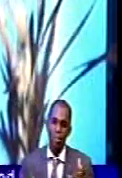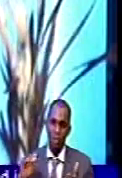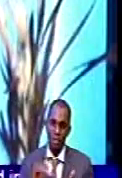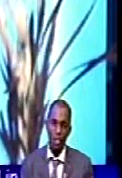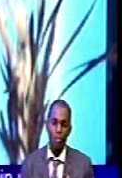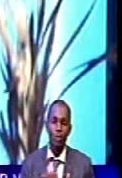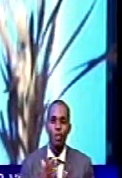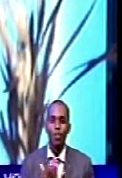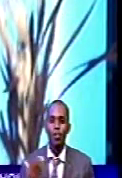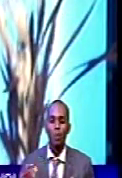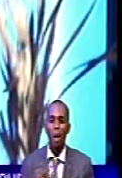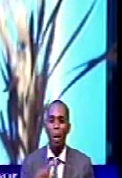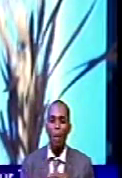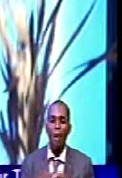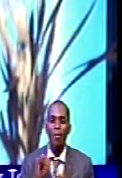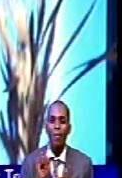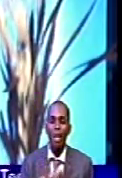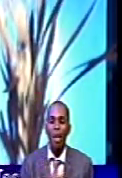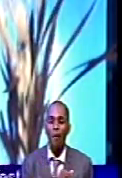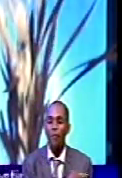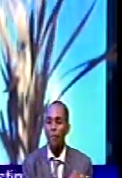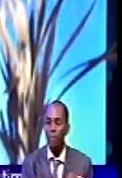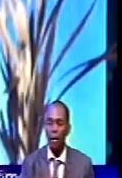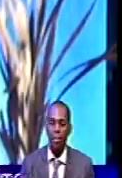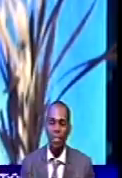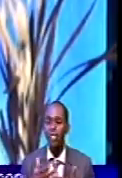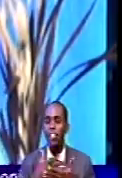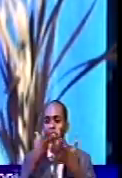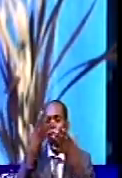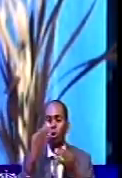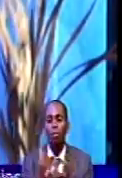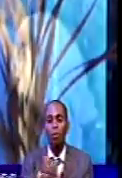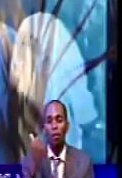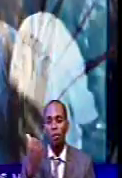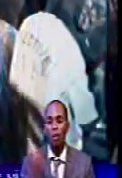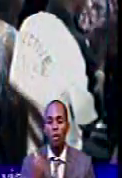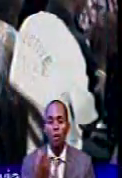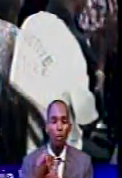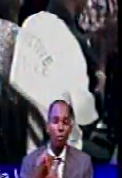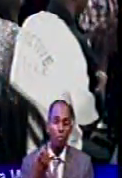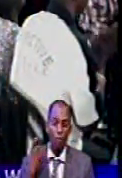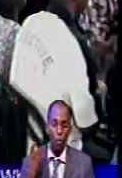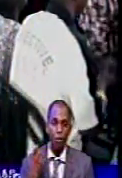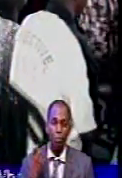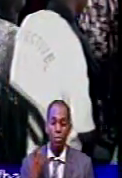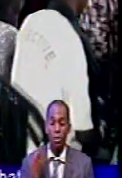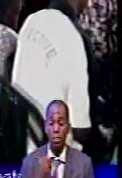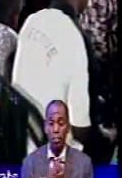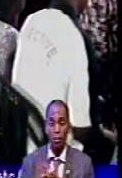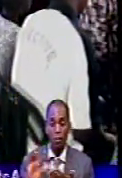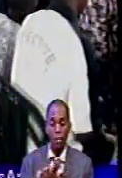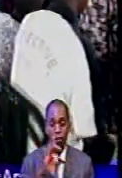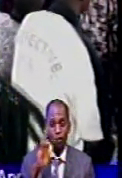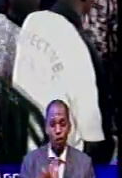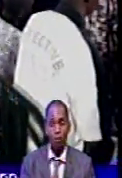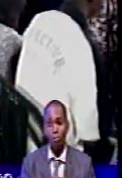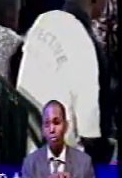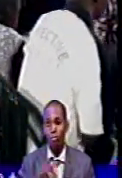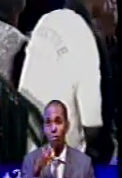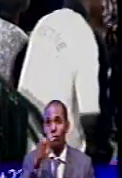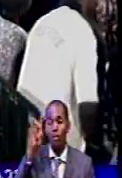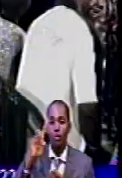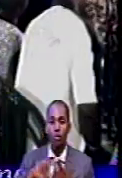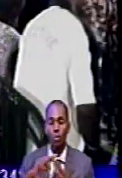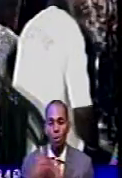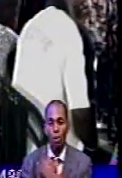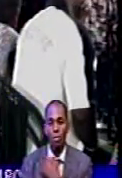can now breathe with my second nose. Praise the Lord." And just before we return to the state